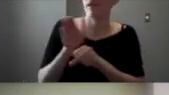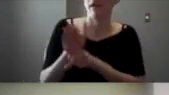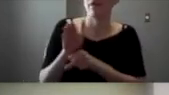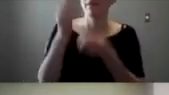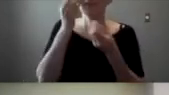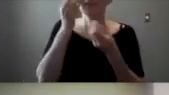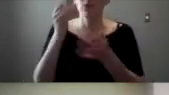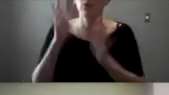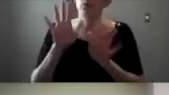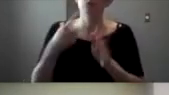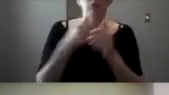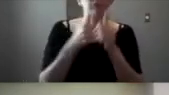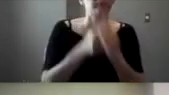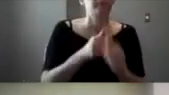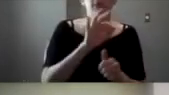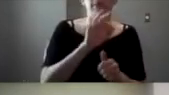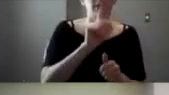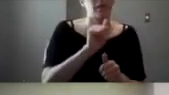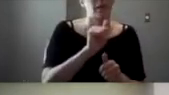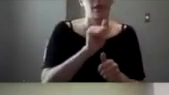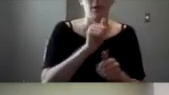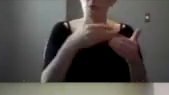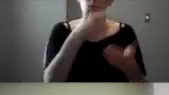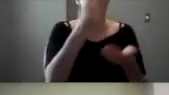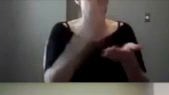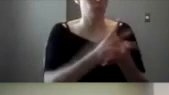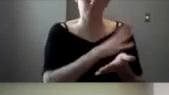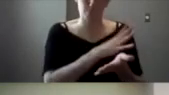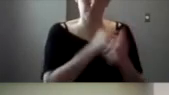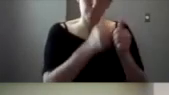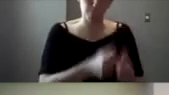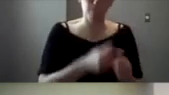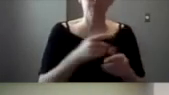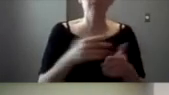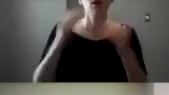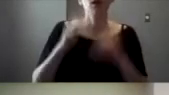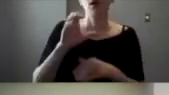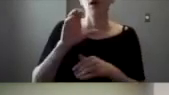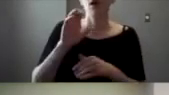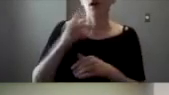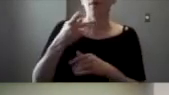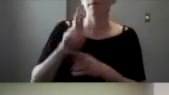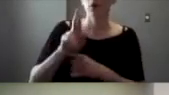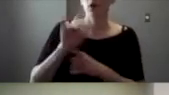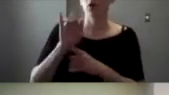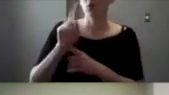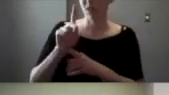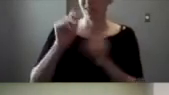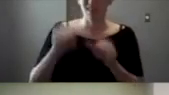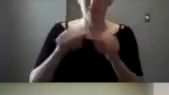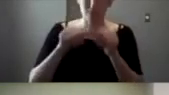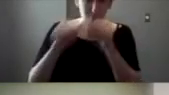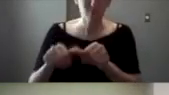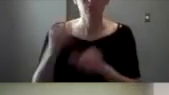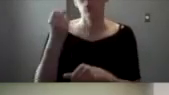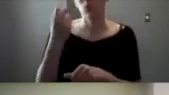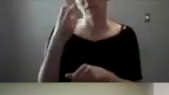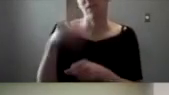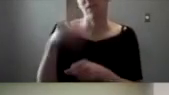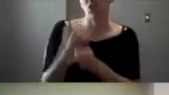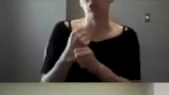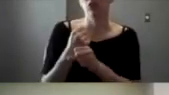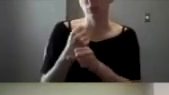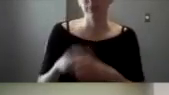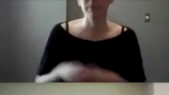FDA-approved duration. And with a copper IUD, they can be used all the way out to 12 years. You will also see